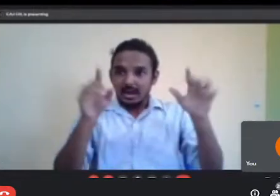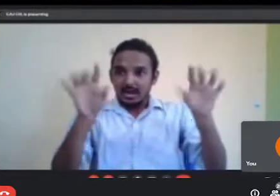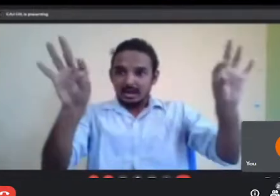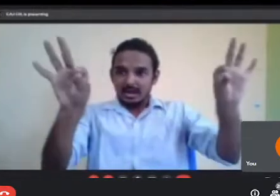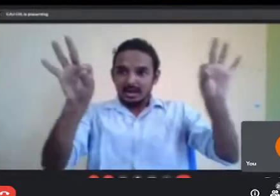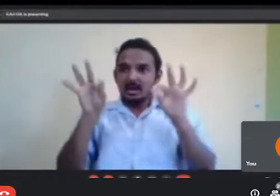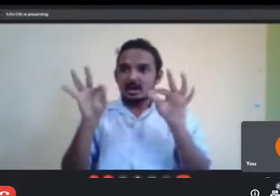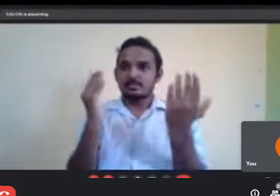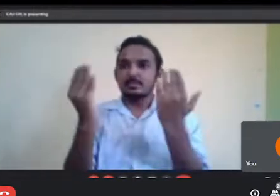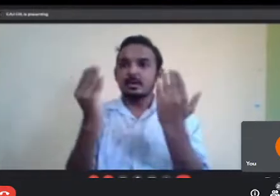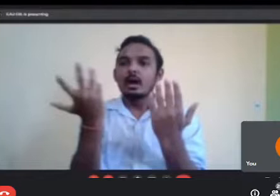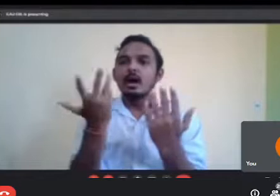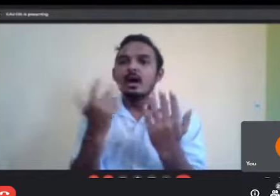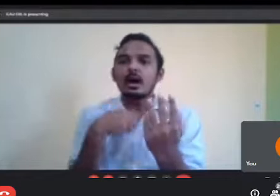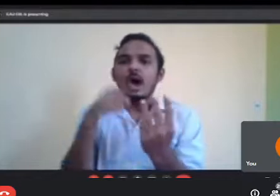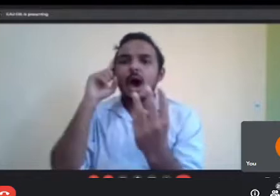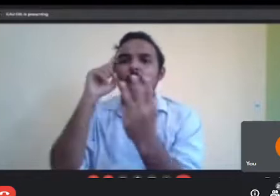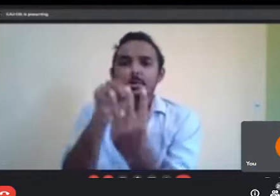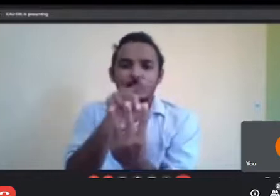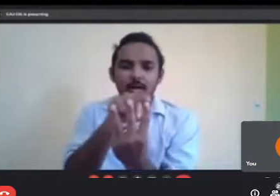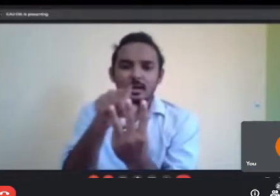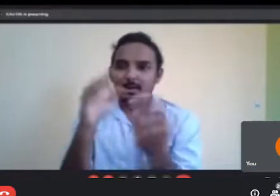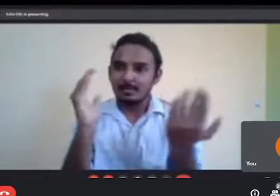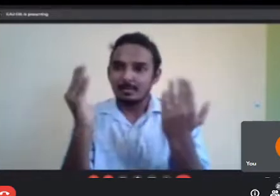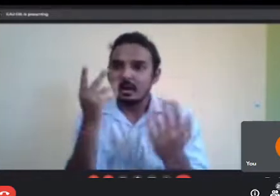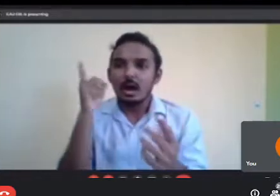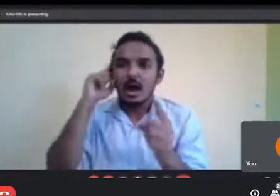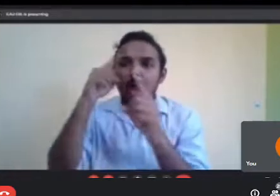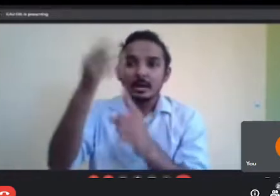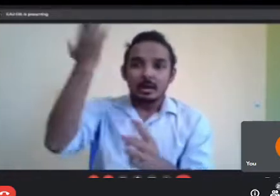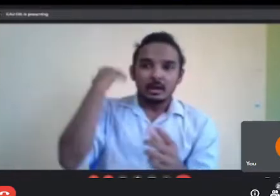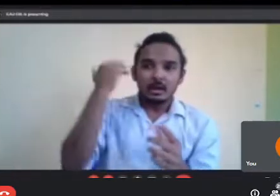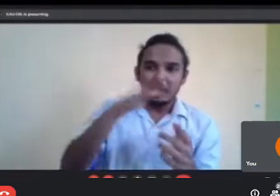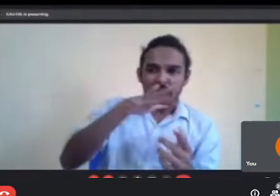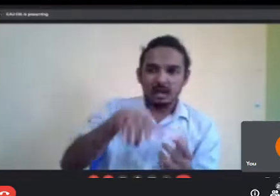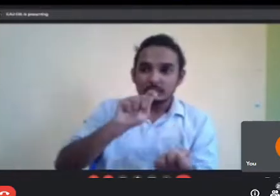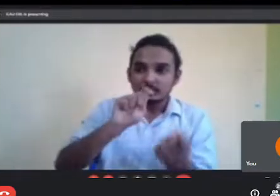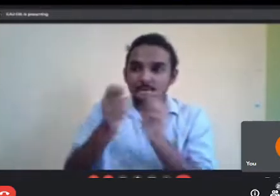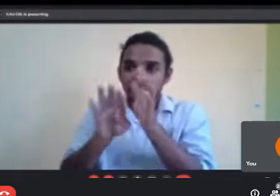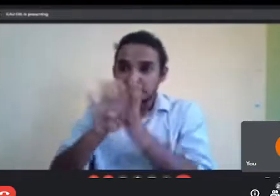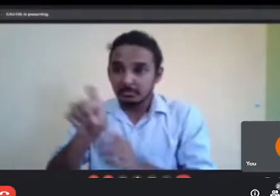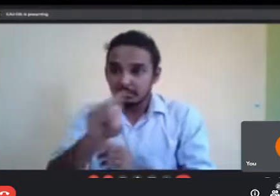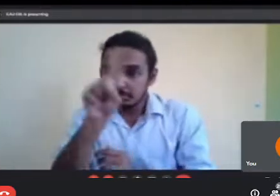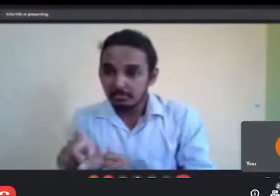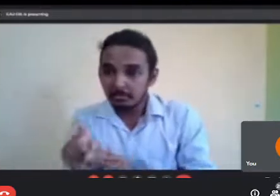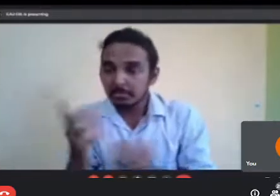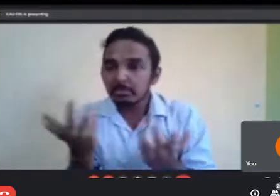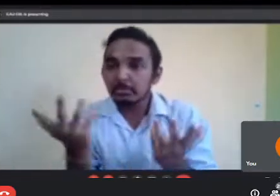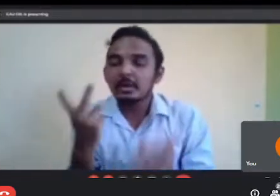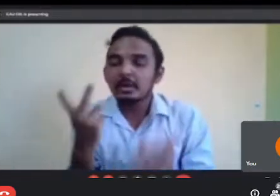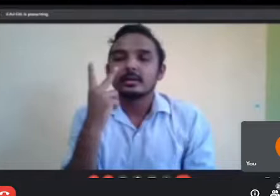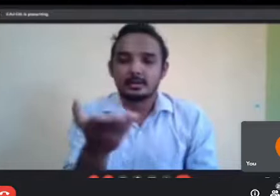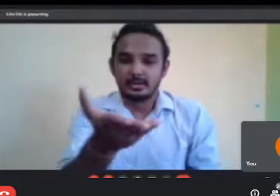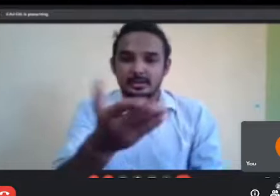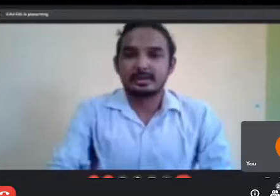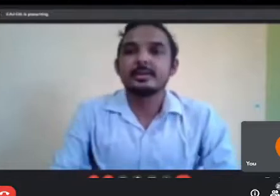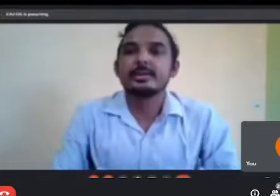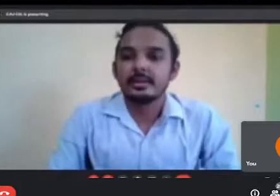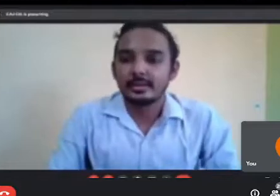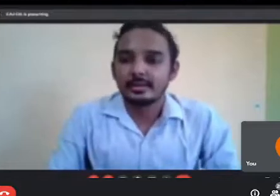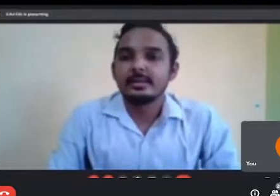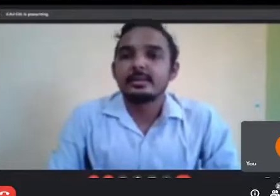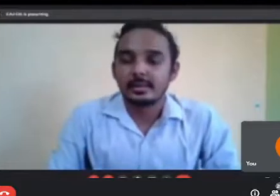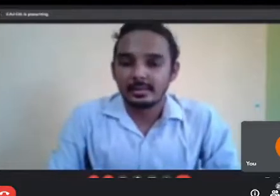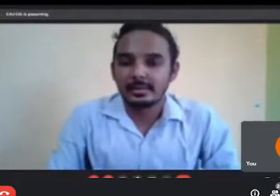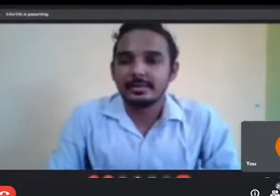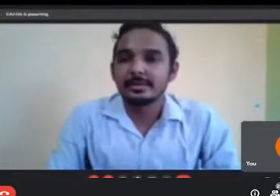And what they would do, they would have the same thing in the first post-test as well, but they would change a little bit to see whether